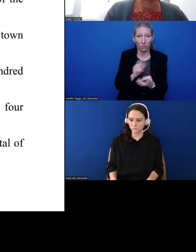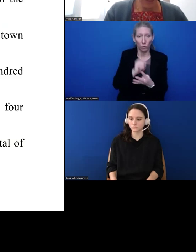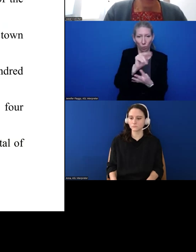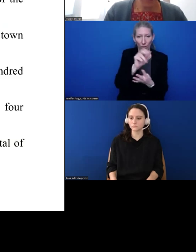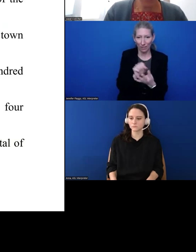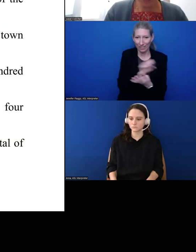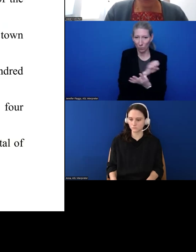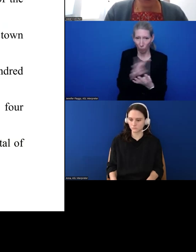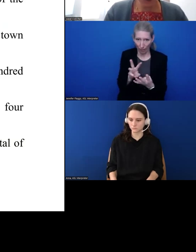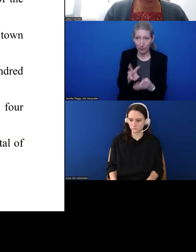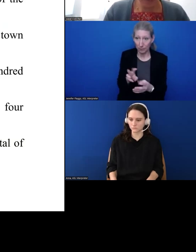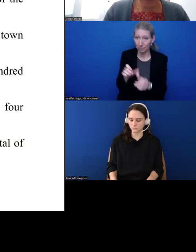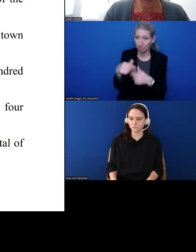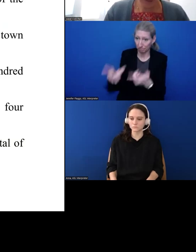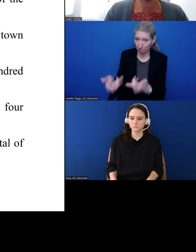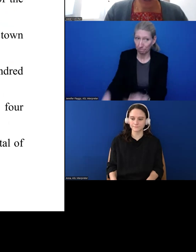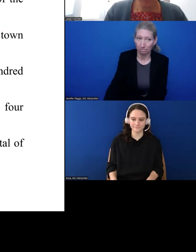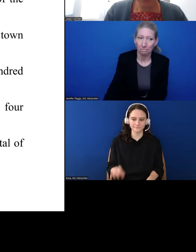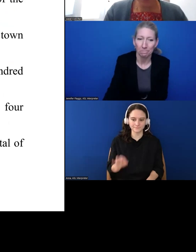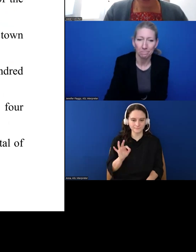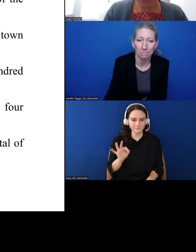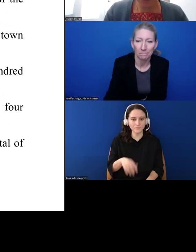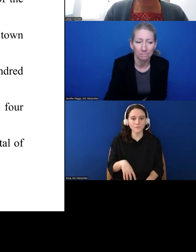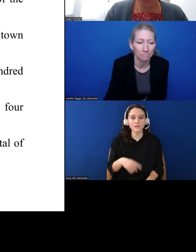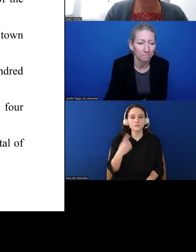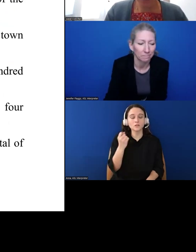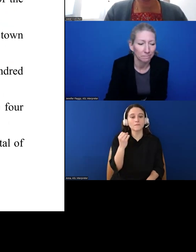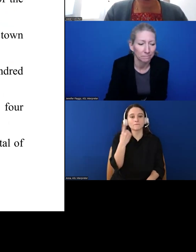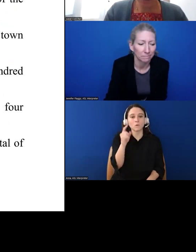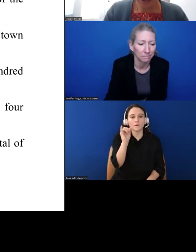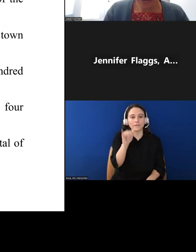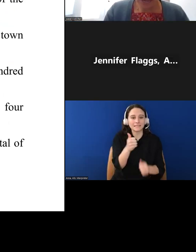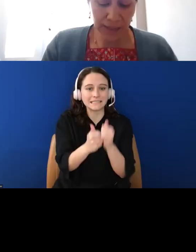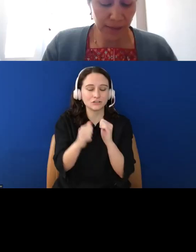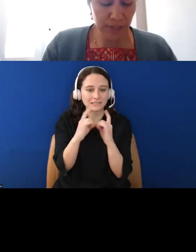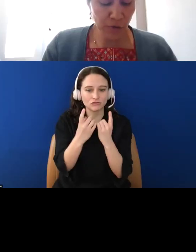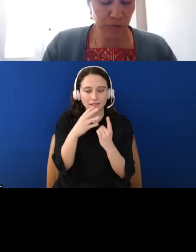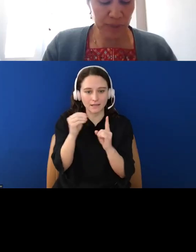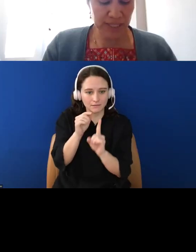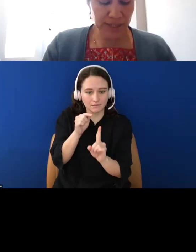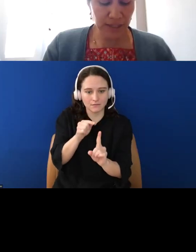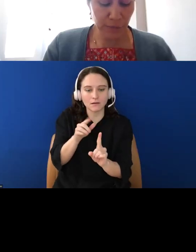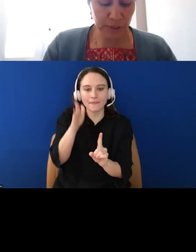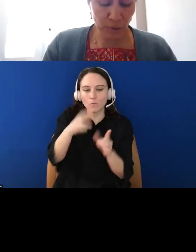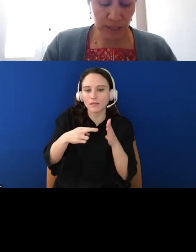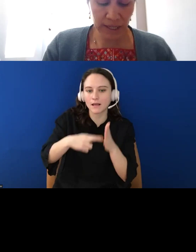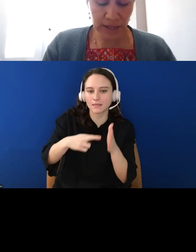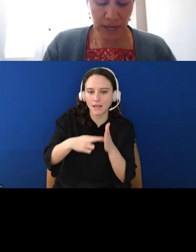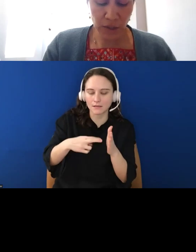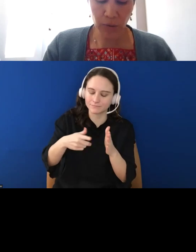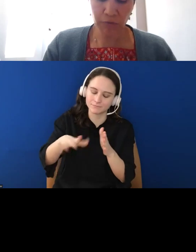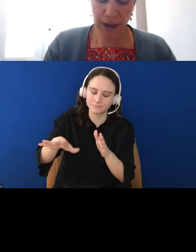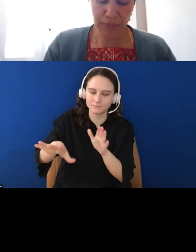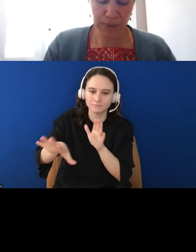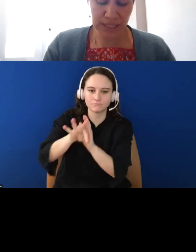The villages of each district, through their local principals and auxiliary mayors, elect a district representative, resulting in